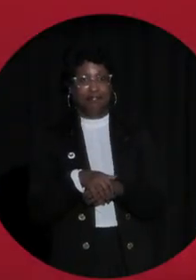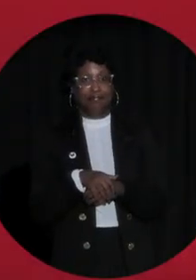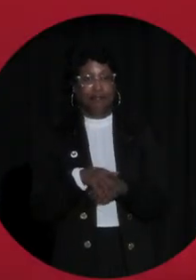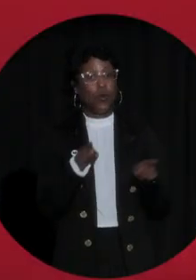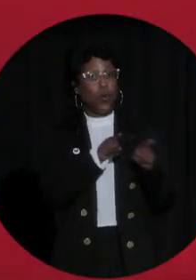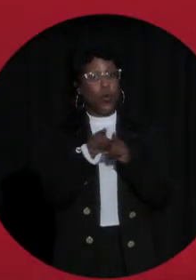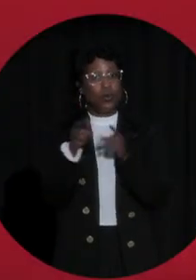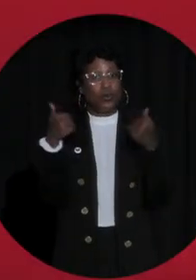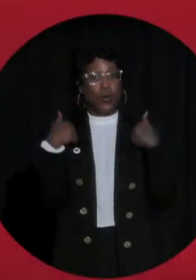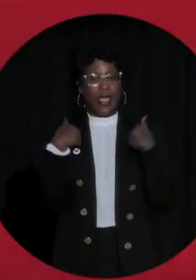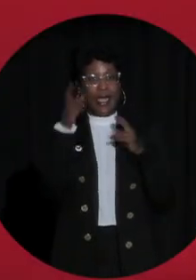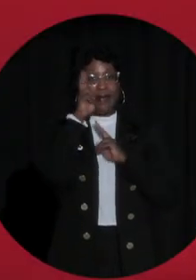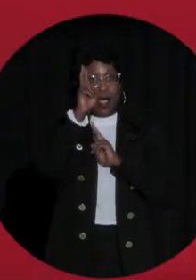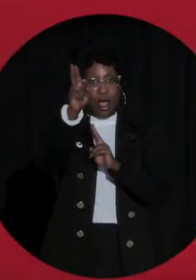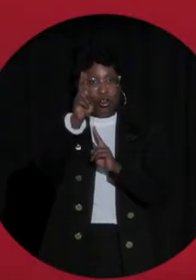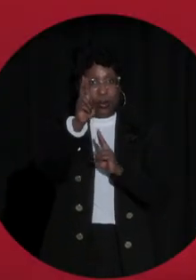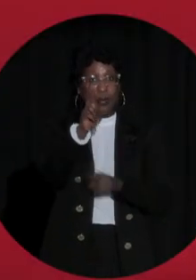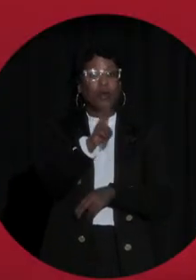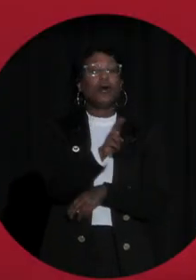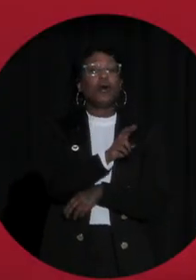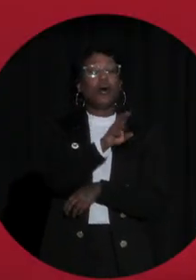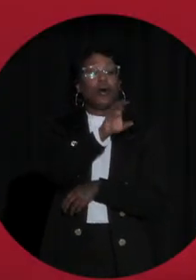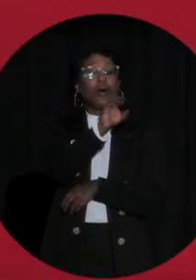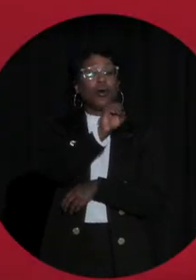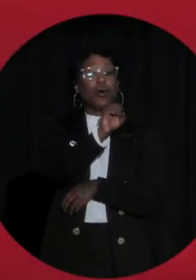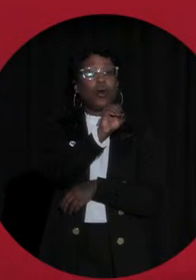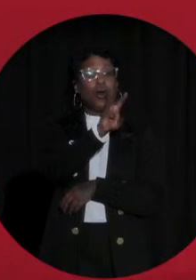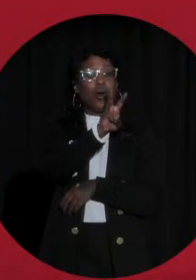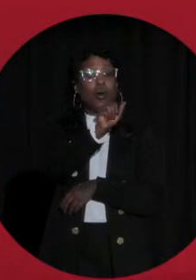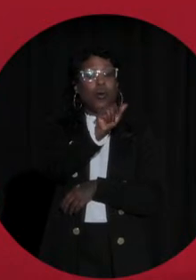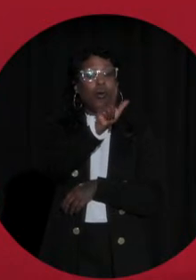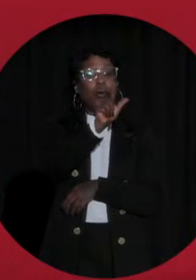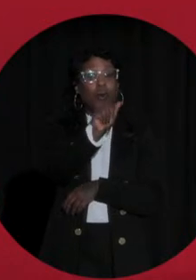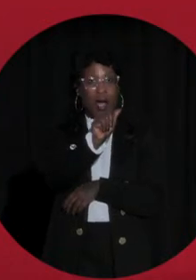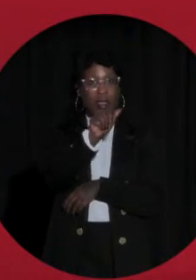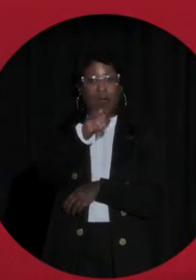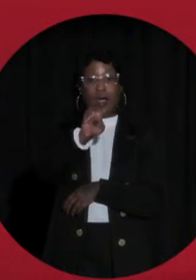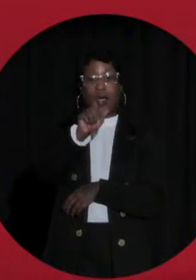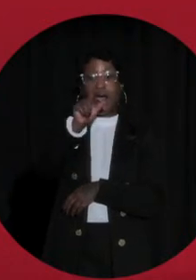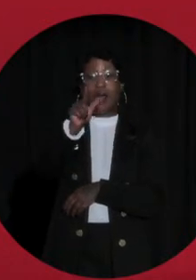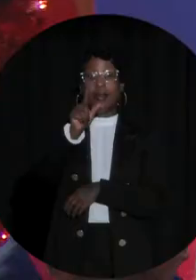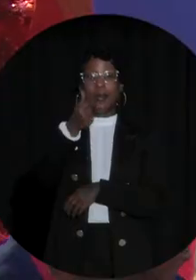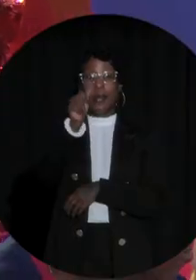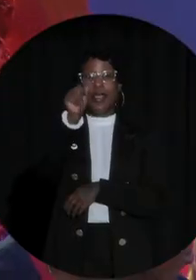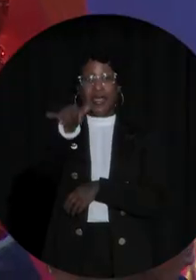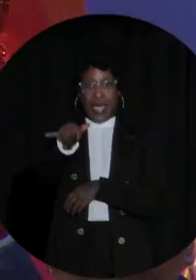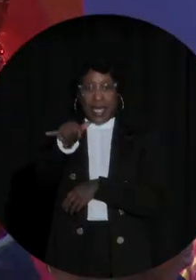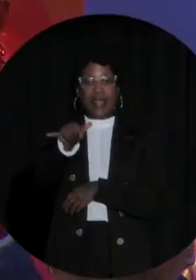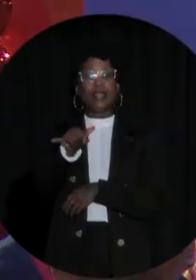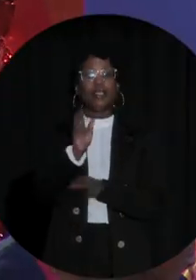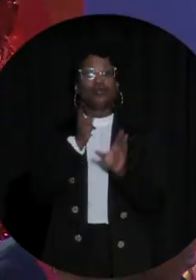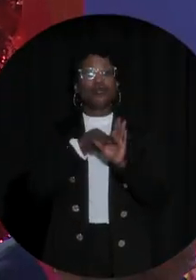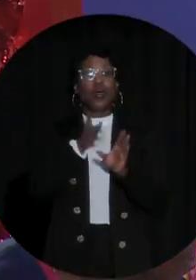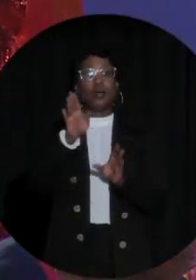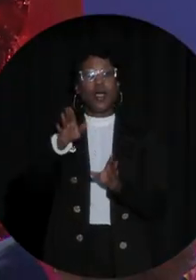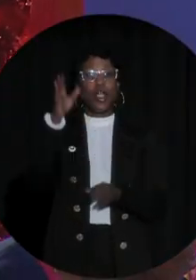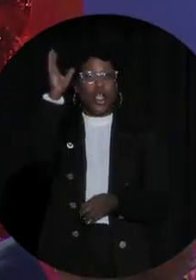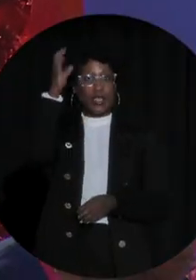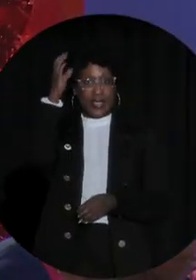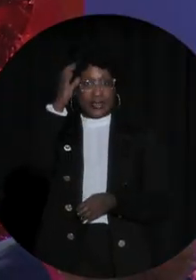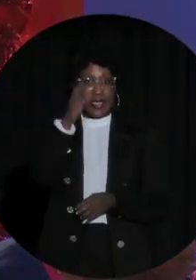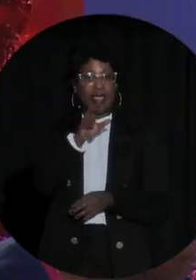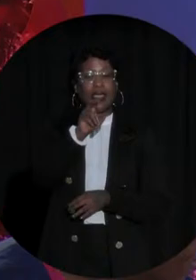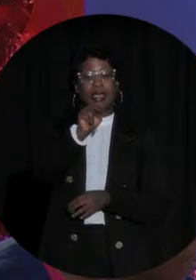We have the Honorable Walla Blagay, District 6, joined by her cousin, Nathaniel